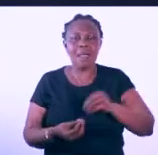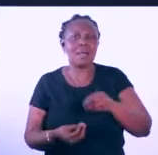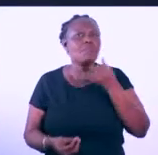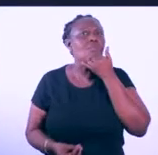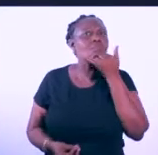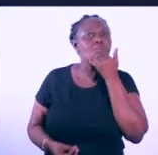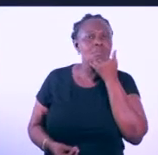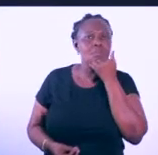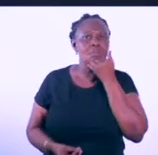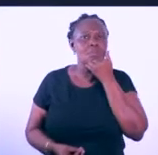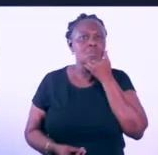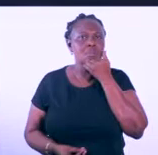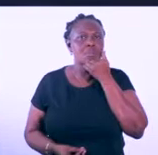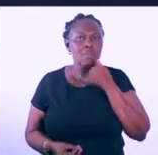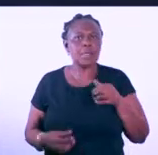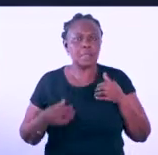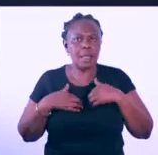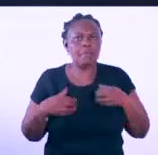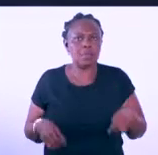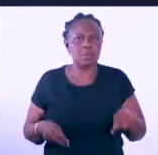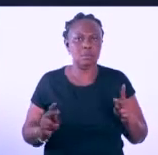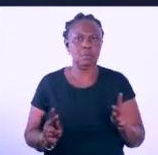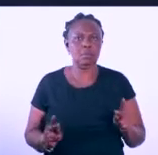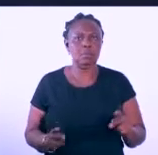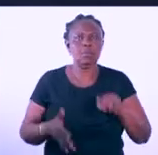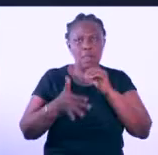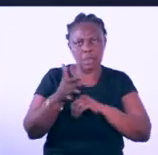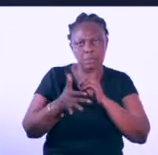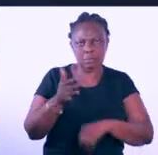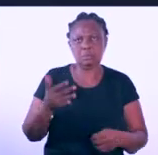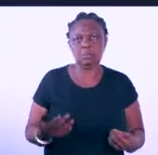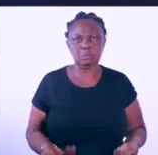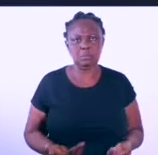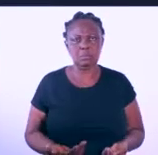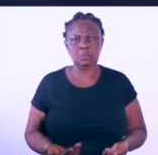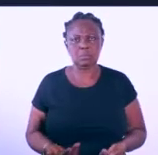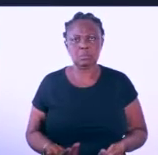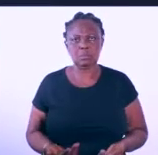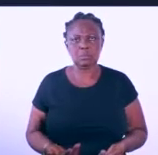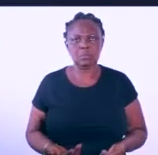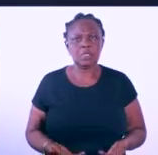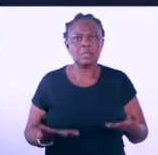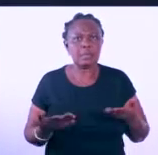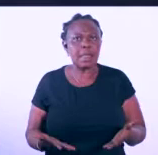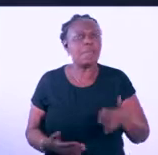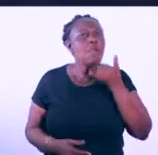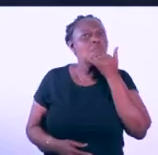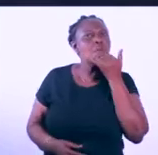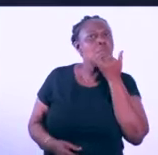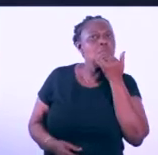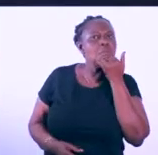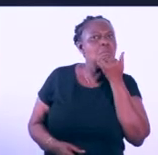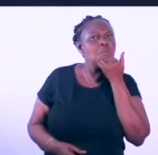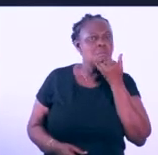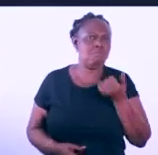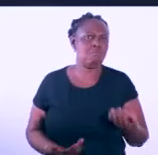correctly. But he had the opportunity to also do that of subtraction. And there also he was not able to